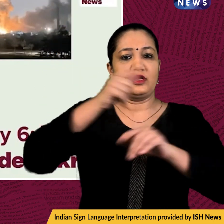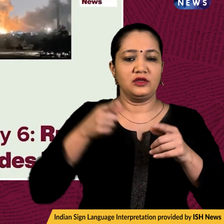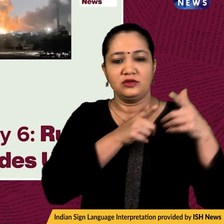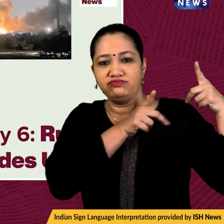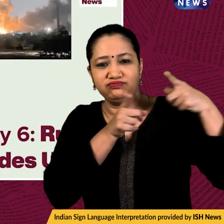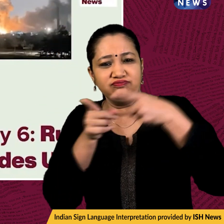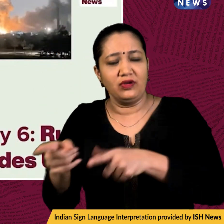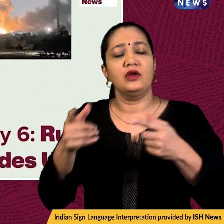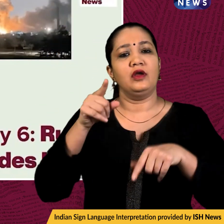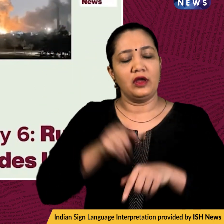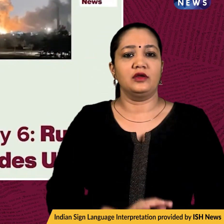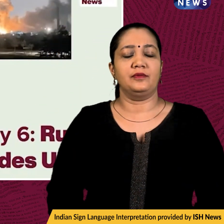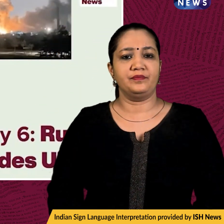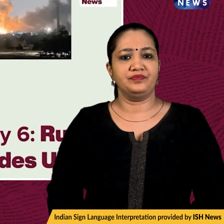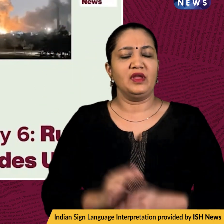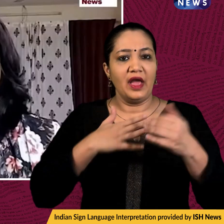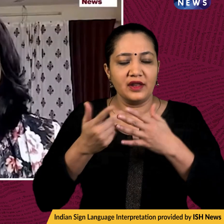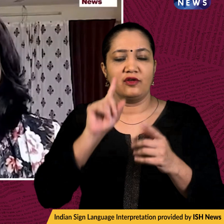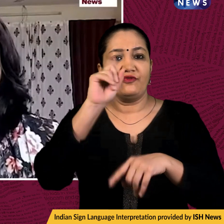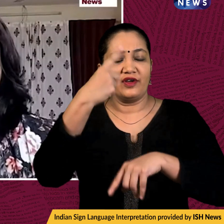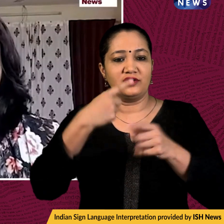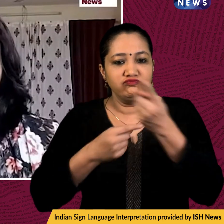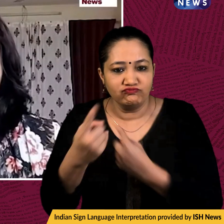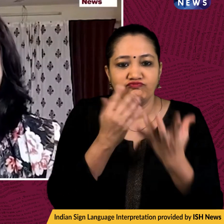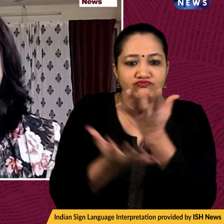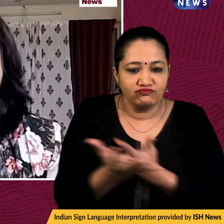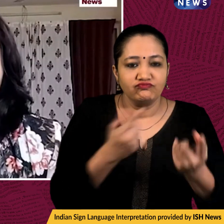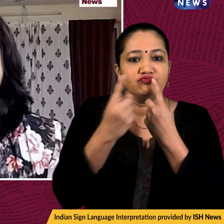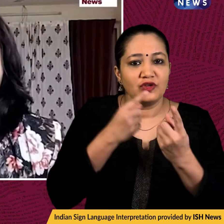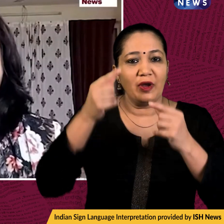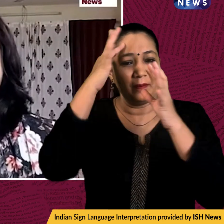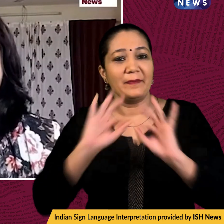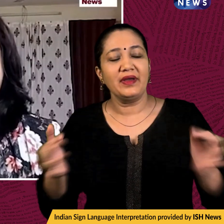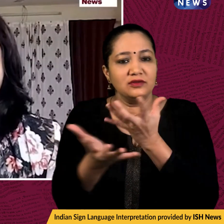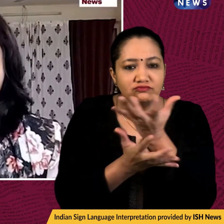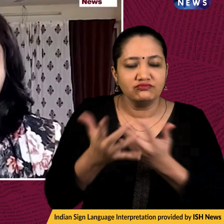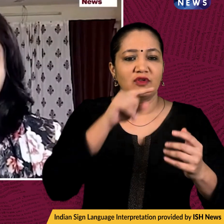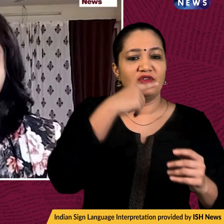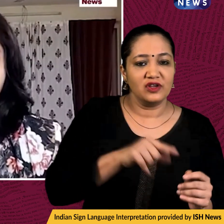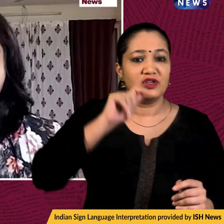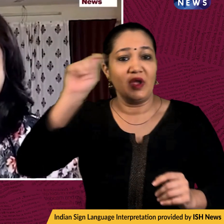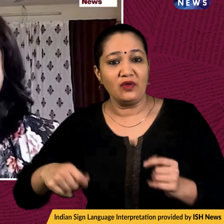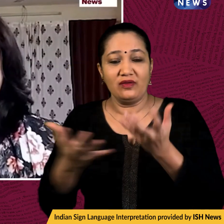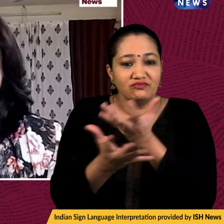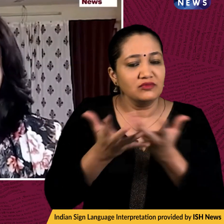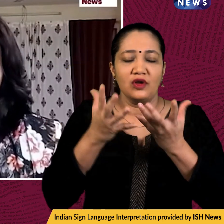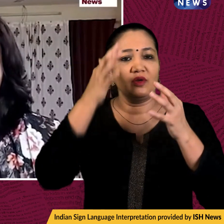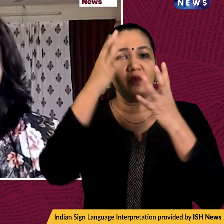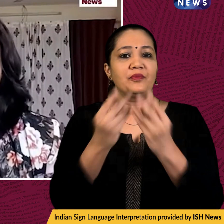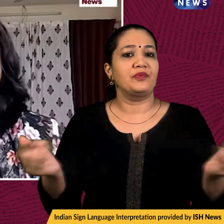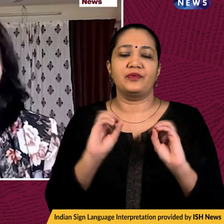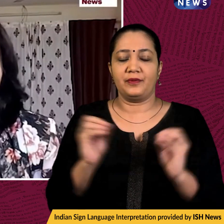Russian invasion of Ukraine. There's been no breakthrough in the first round of peace talks that were held between Russia and